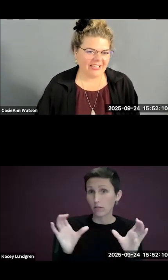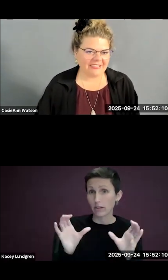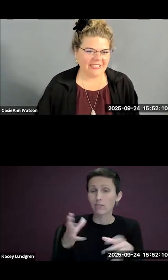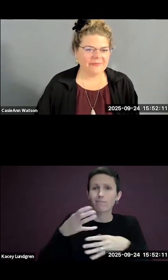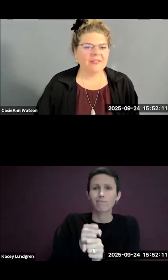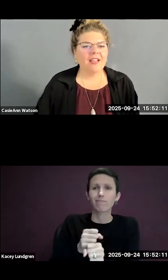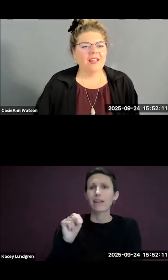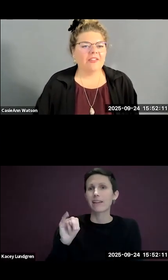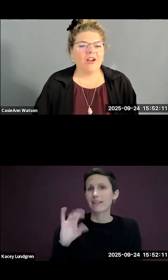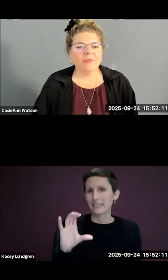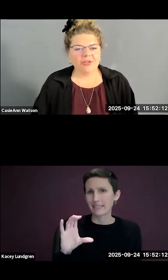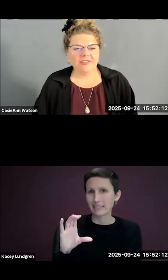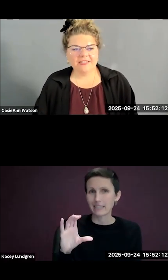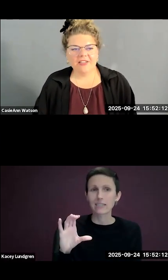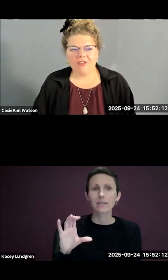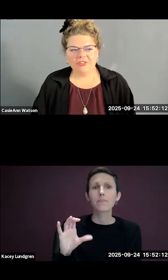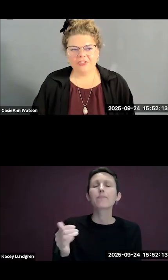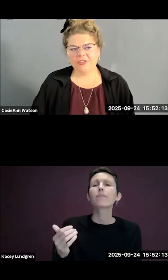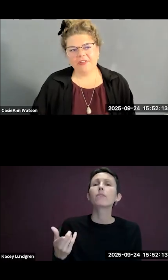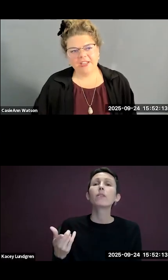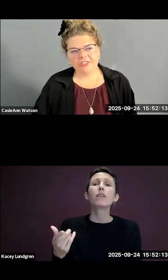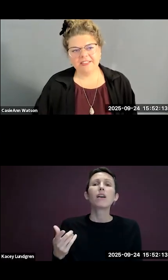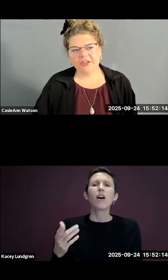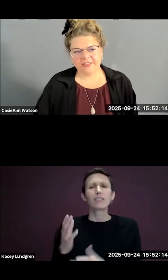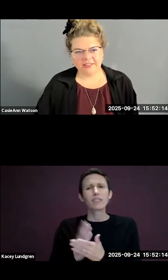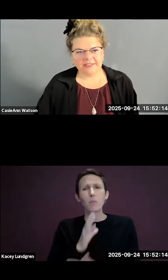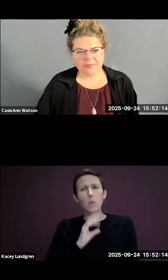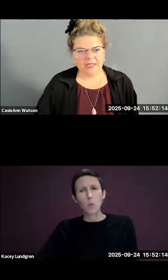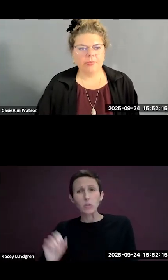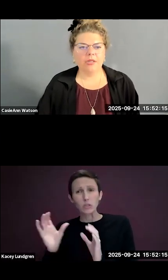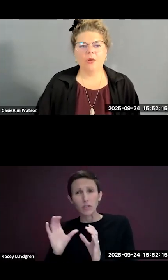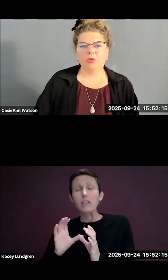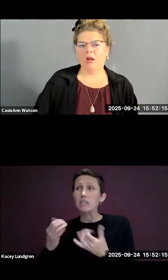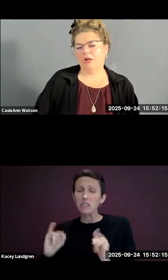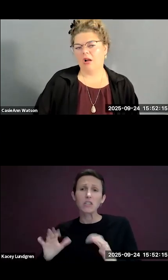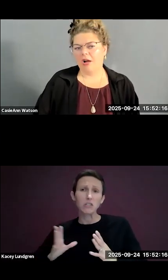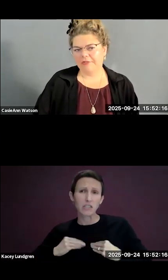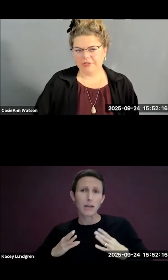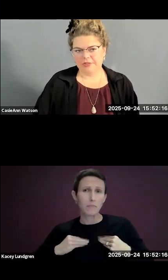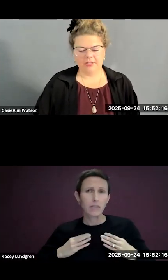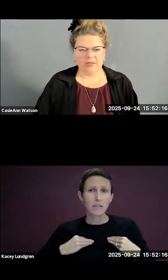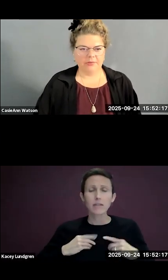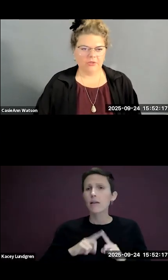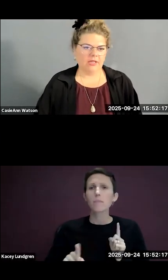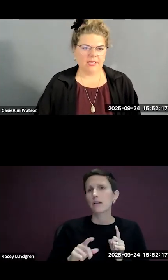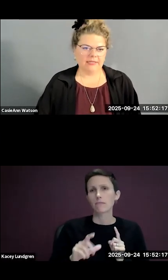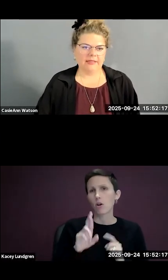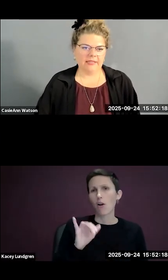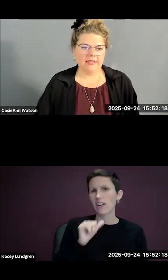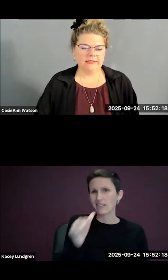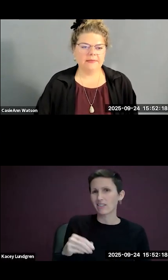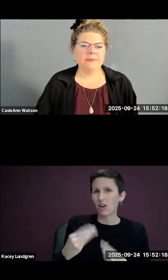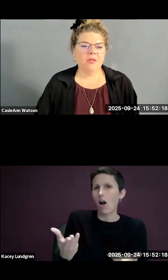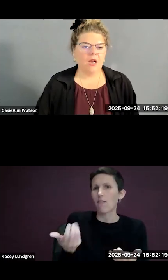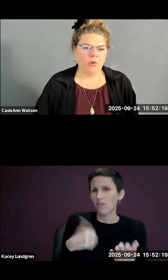Certification, or NIC. There are previously offered certifications that are still accepted, but no longer offered, like you cannot